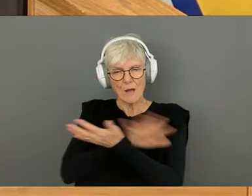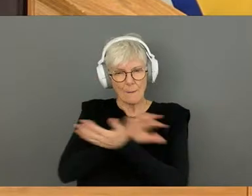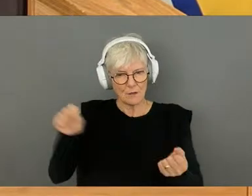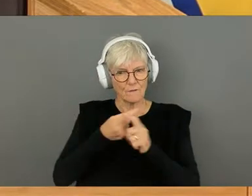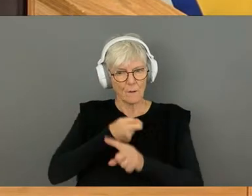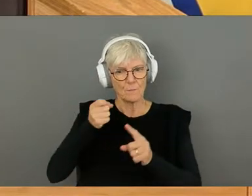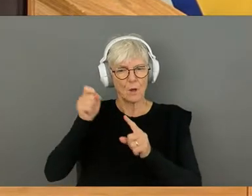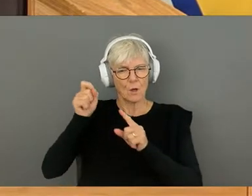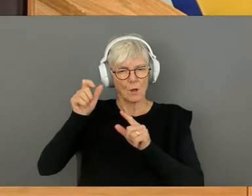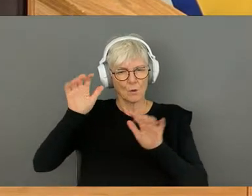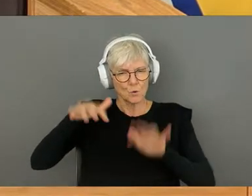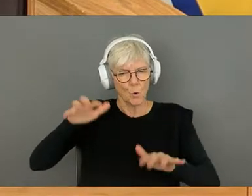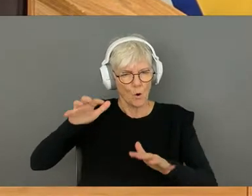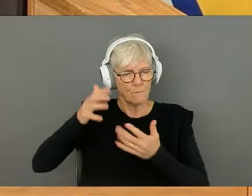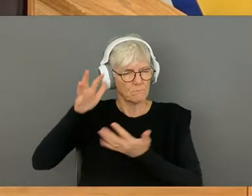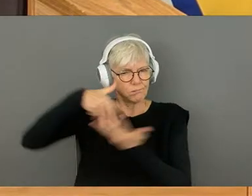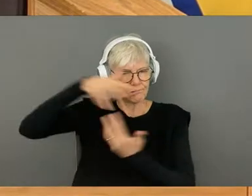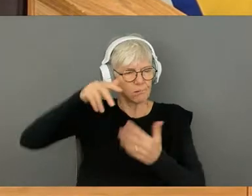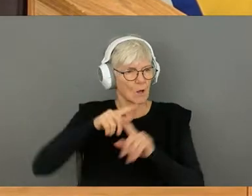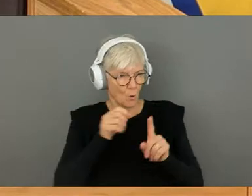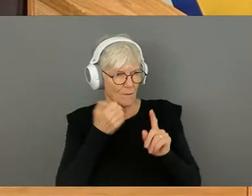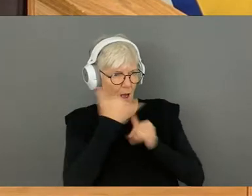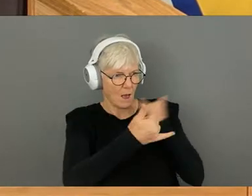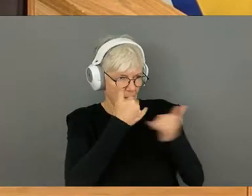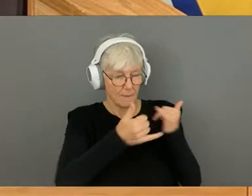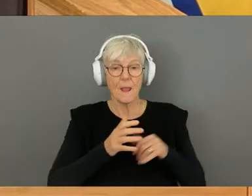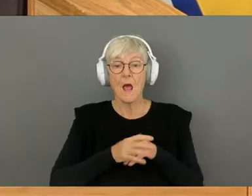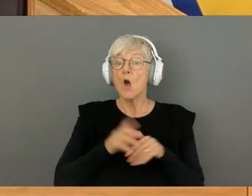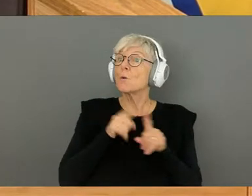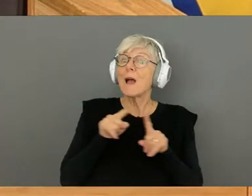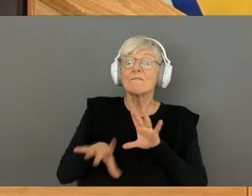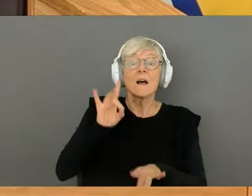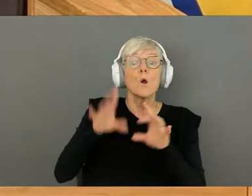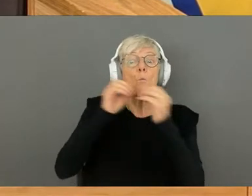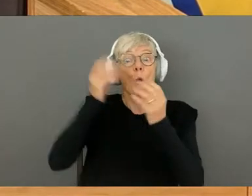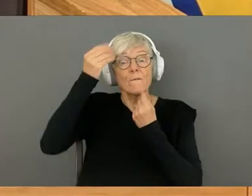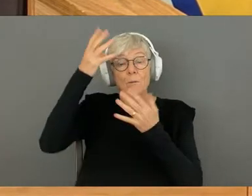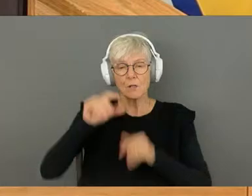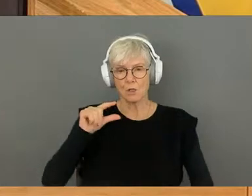can find all the details and much more related to the storm,